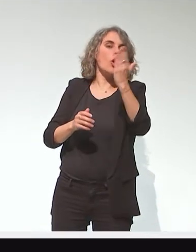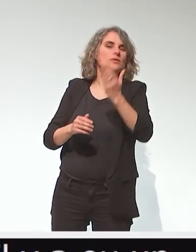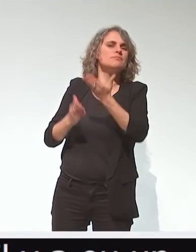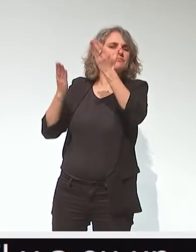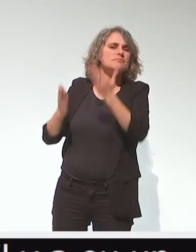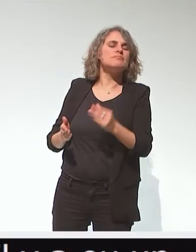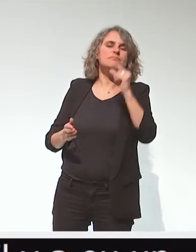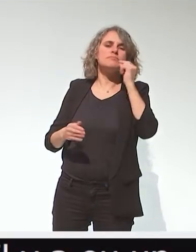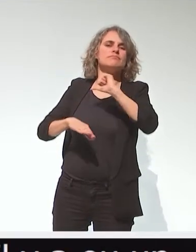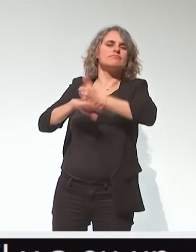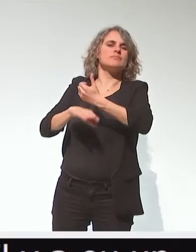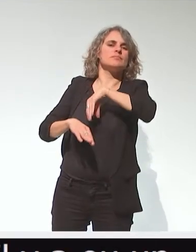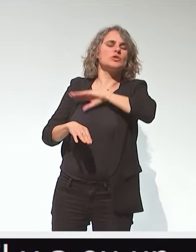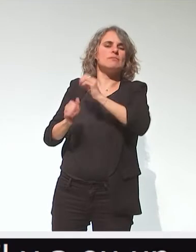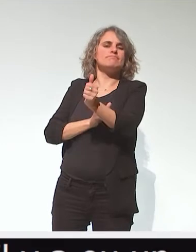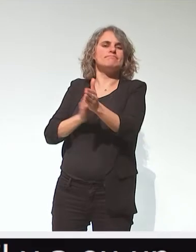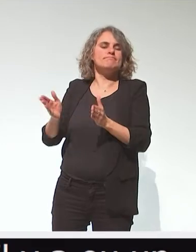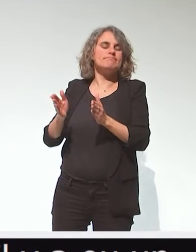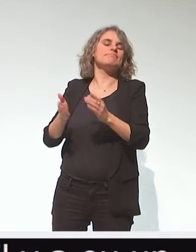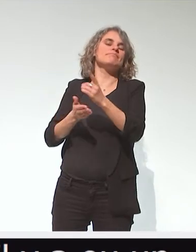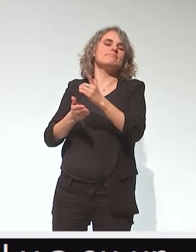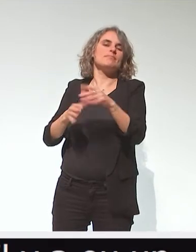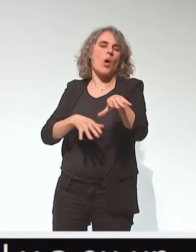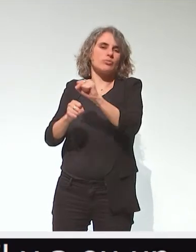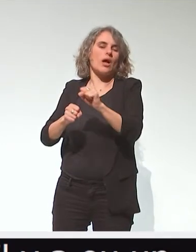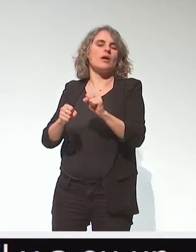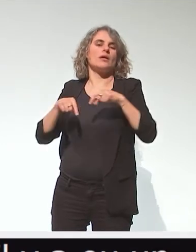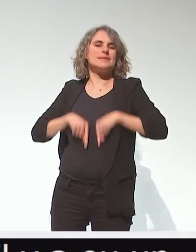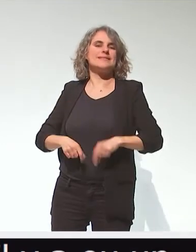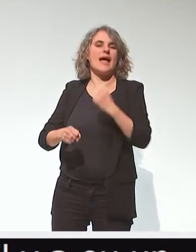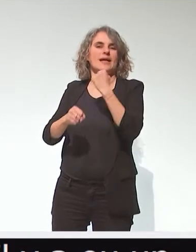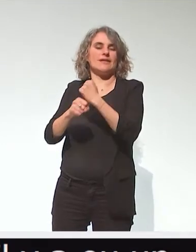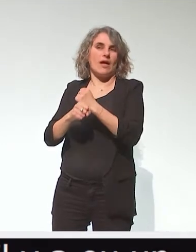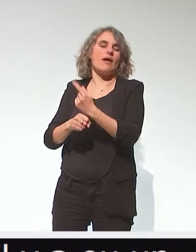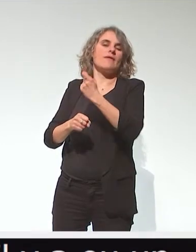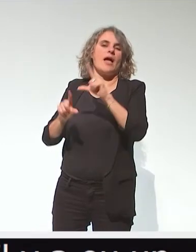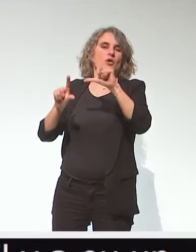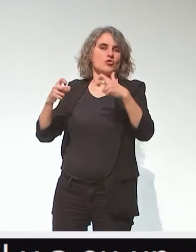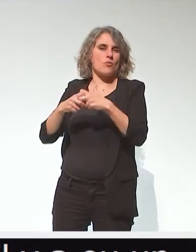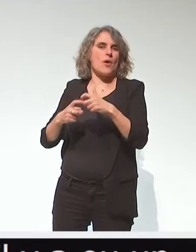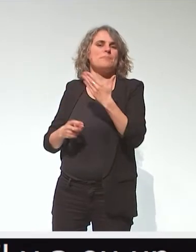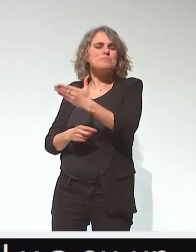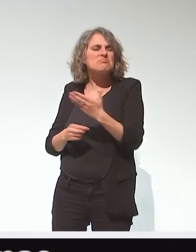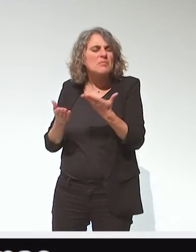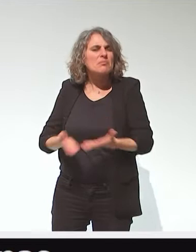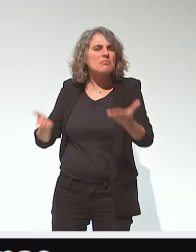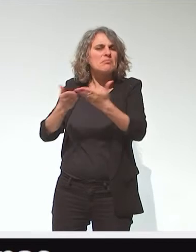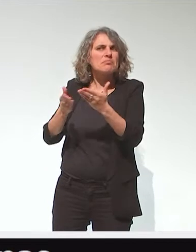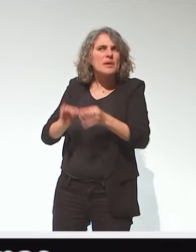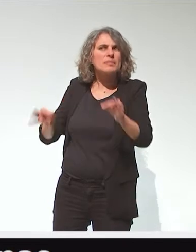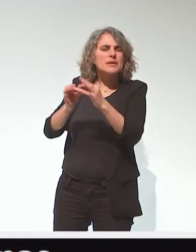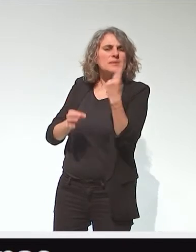wasn't aware of that. It's Mr. Tremon who's responsible for this area who'll be speaking to us now. Where do